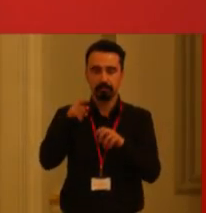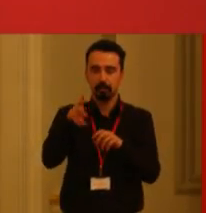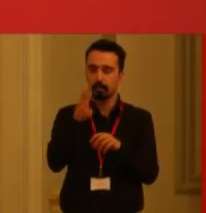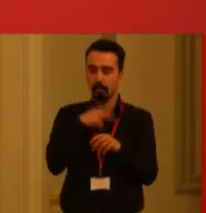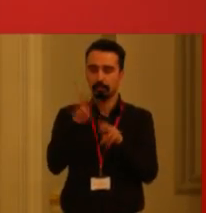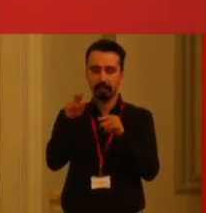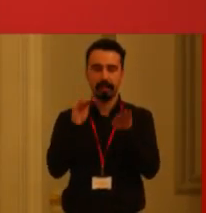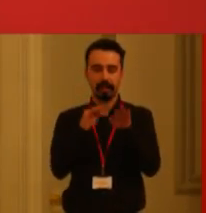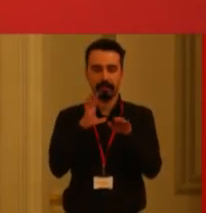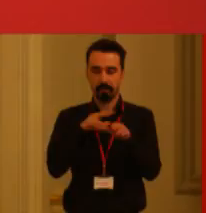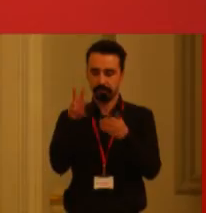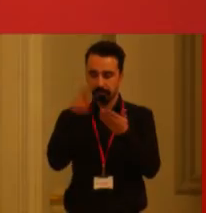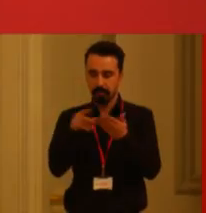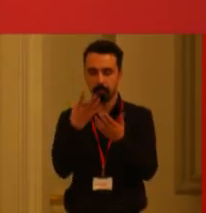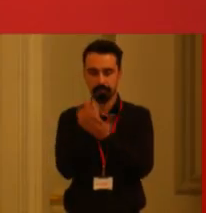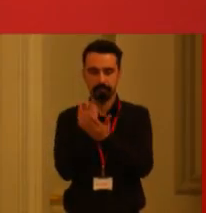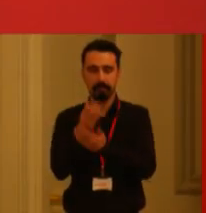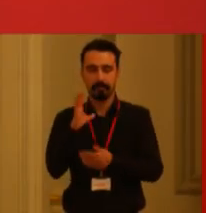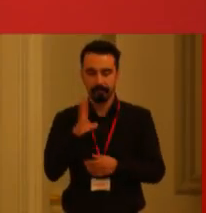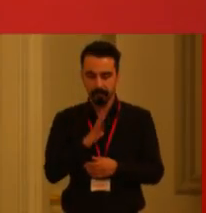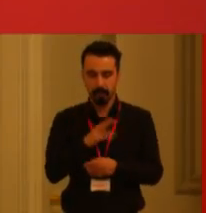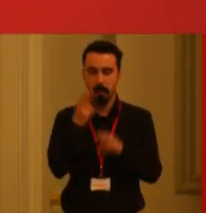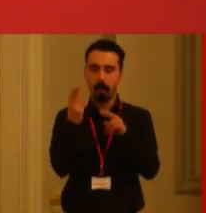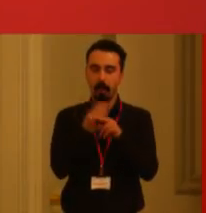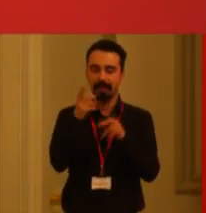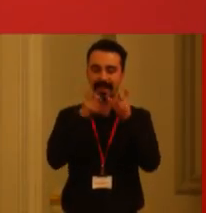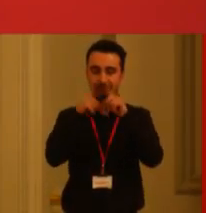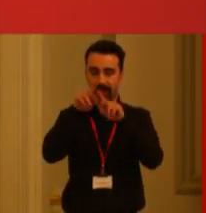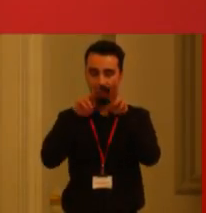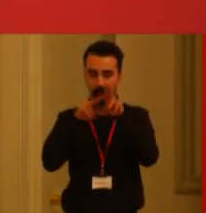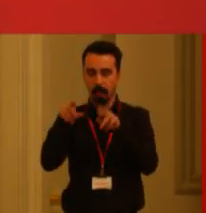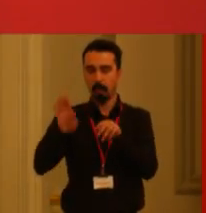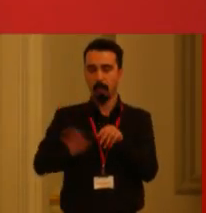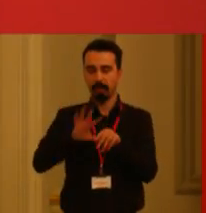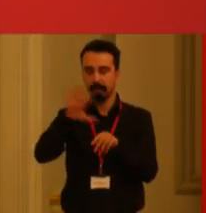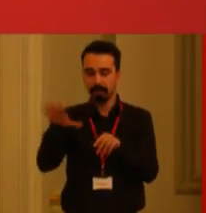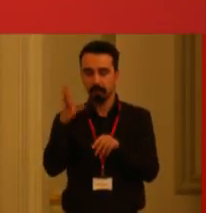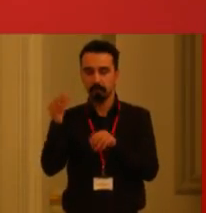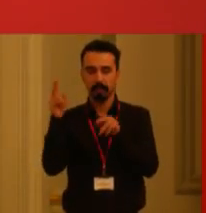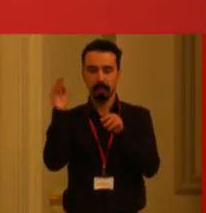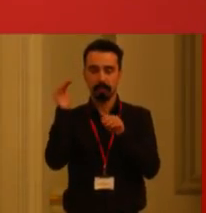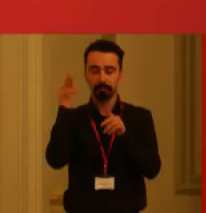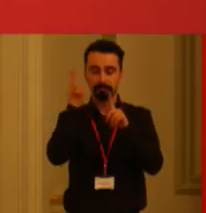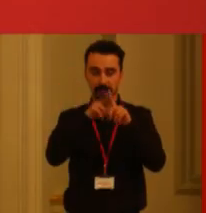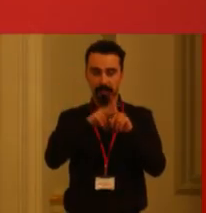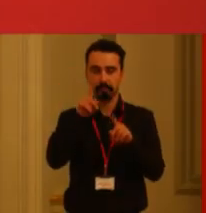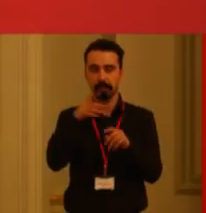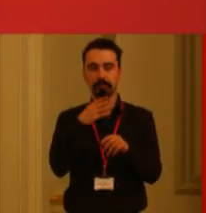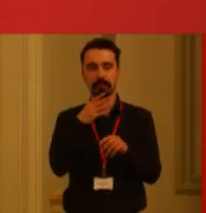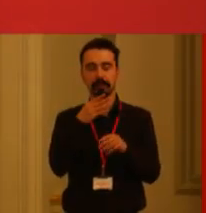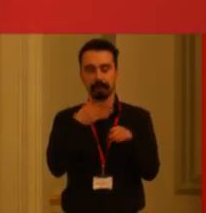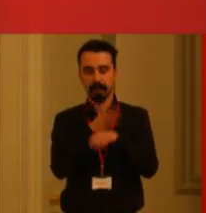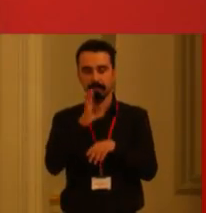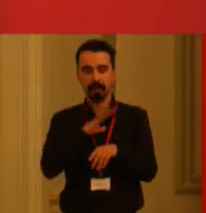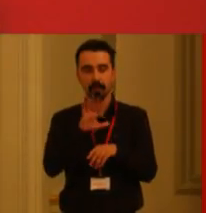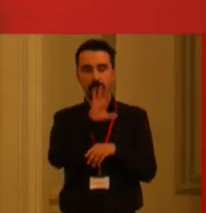their capabilities will enhance. Our research also supports that. For instance, students to participate